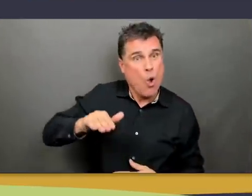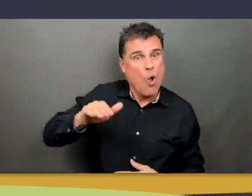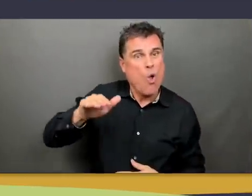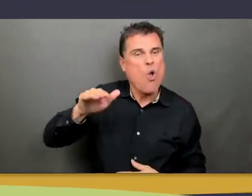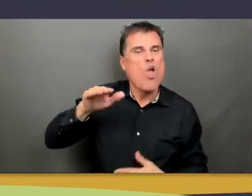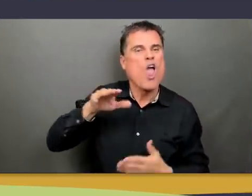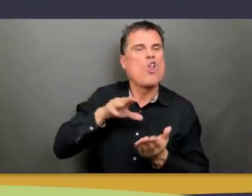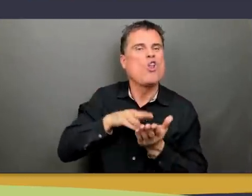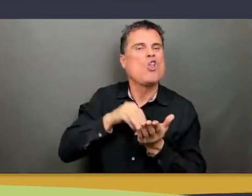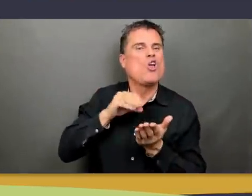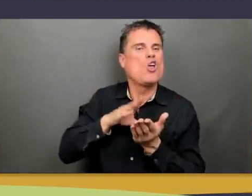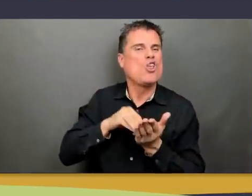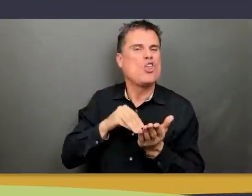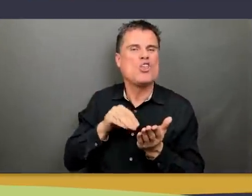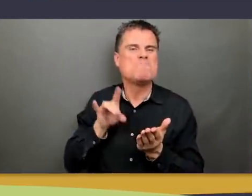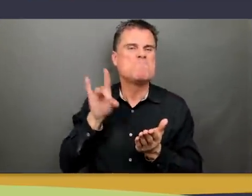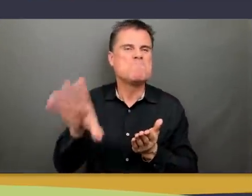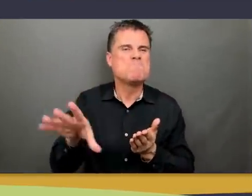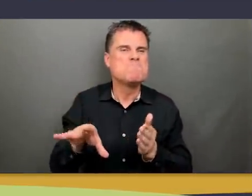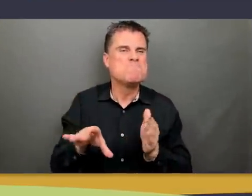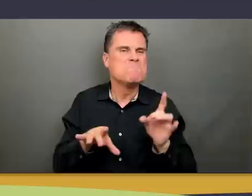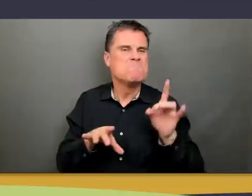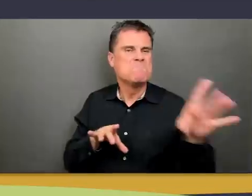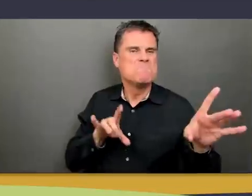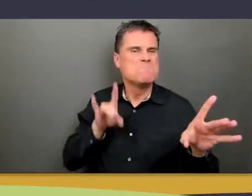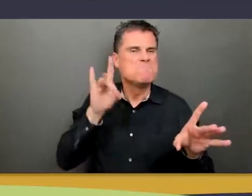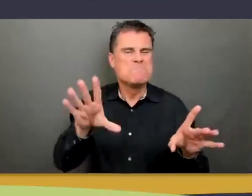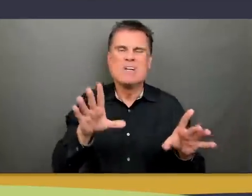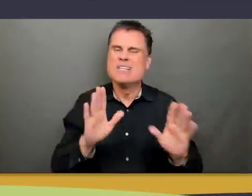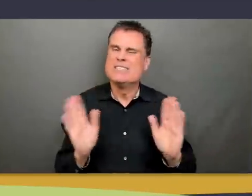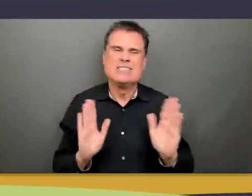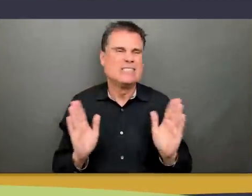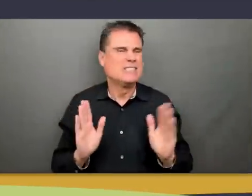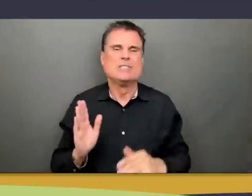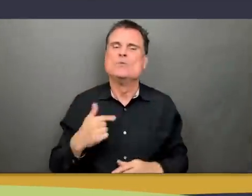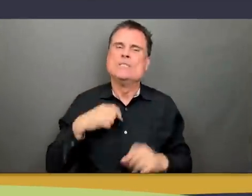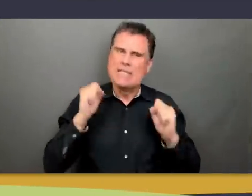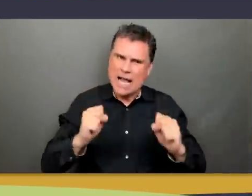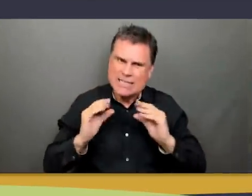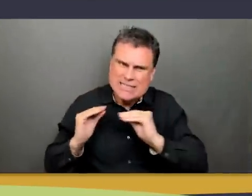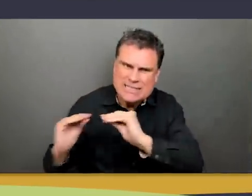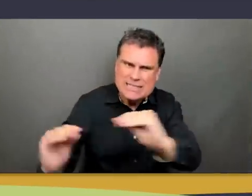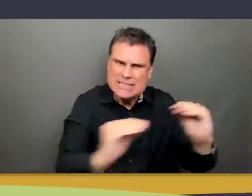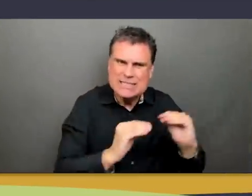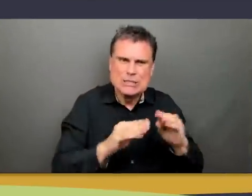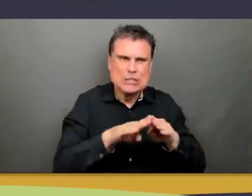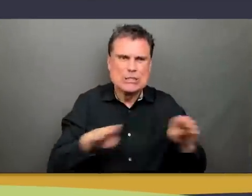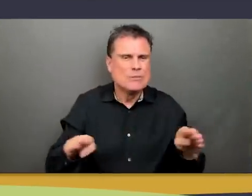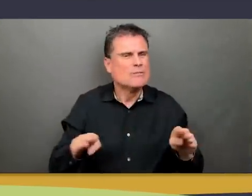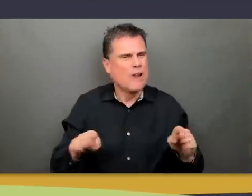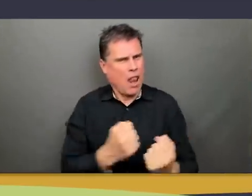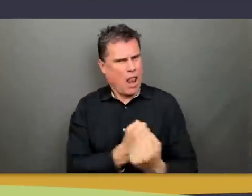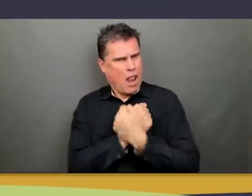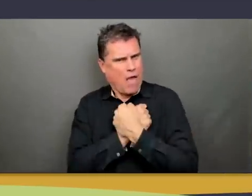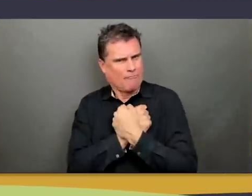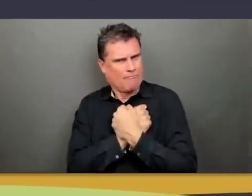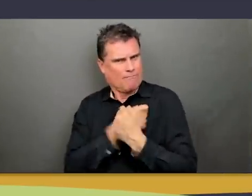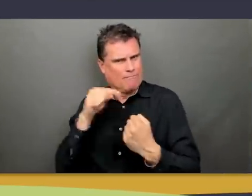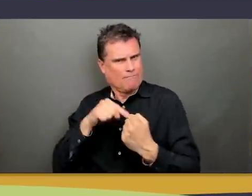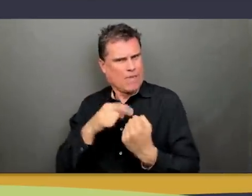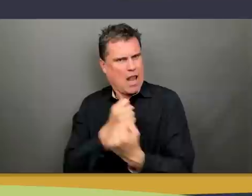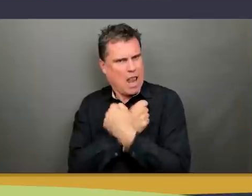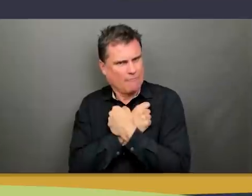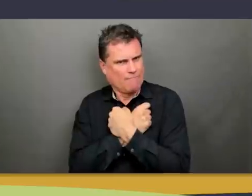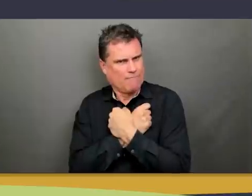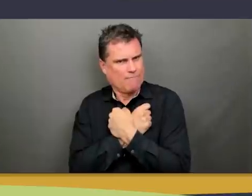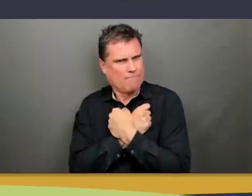another. I'm fiercely proud to be part of a vibrant community of anti-racist educators that's making